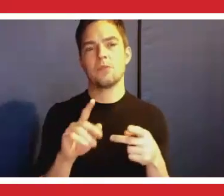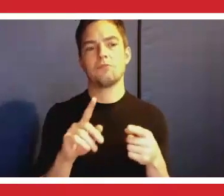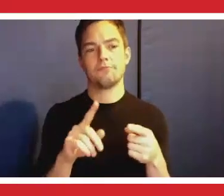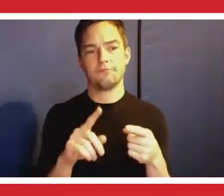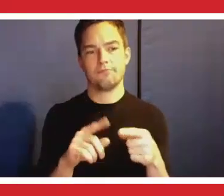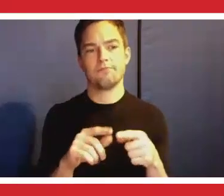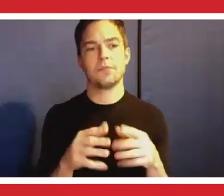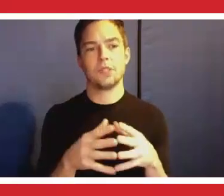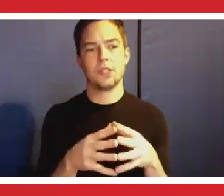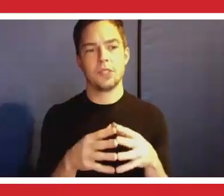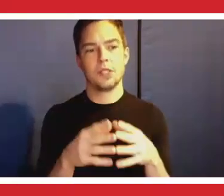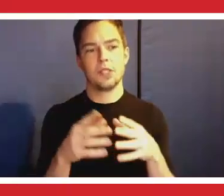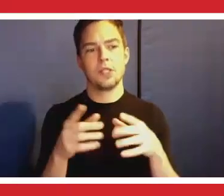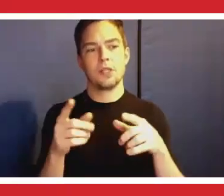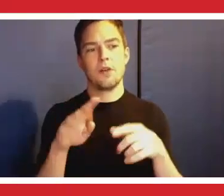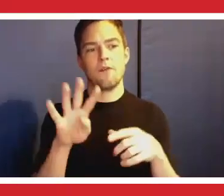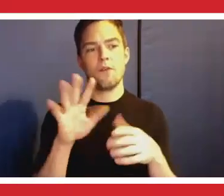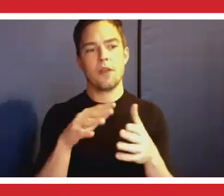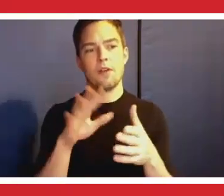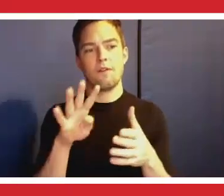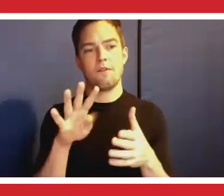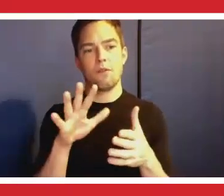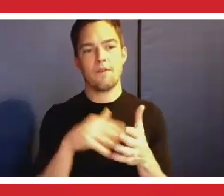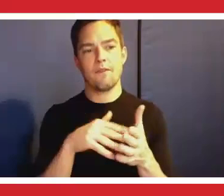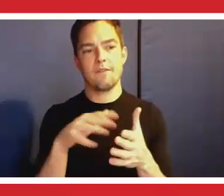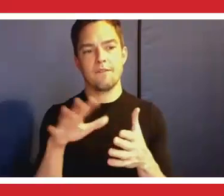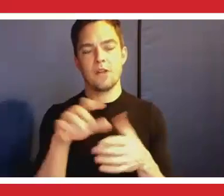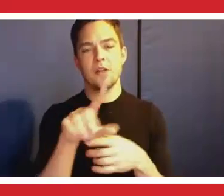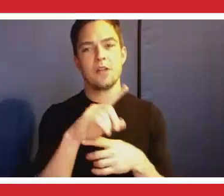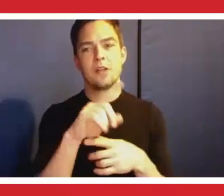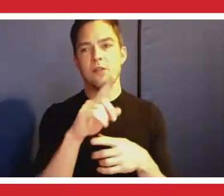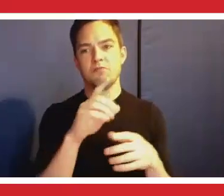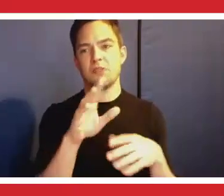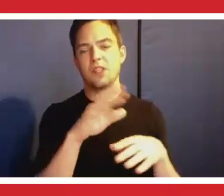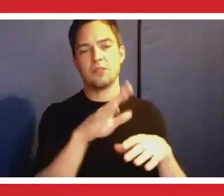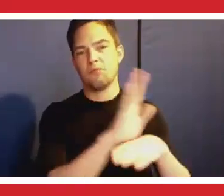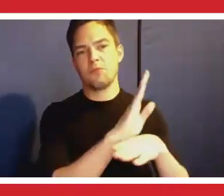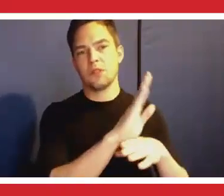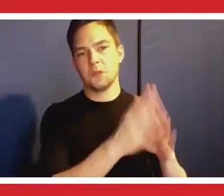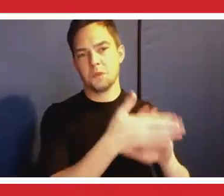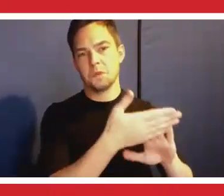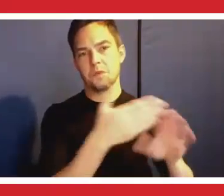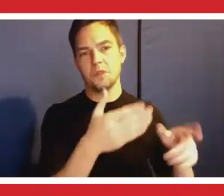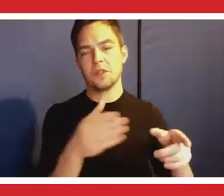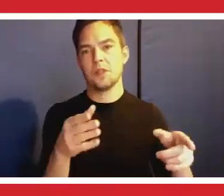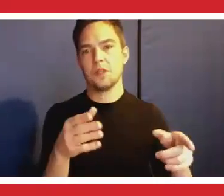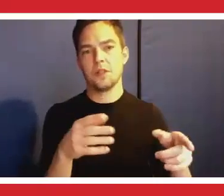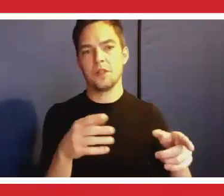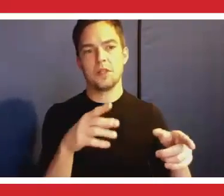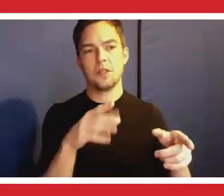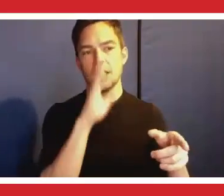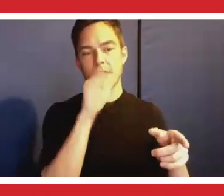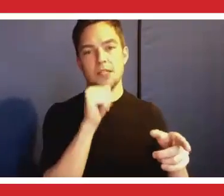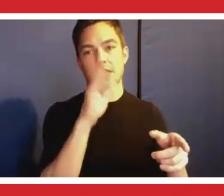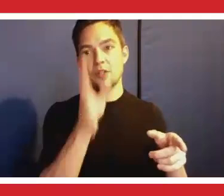and access digital services through the entrepreneurs. They won't access them directly. So this we call indirect digital literacy. So they're not digital